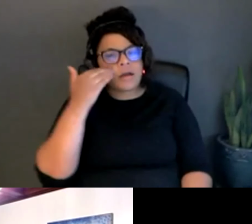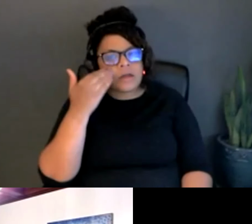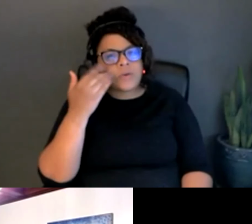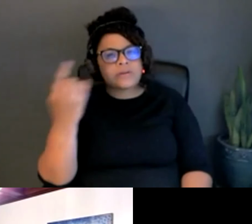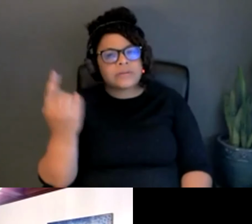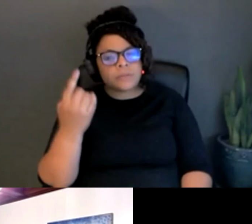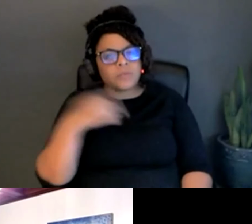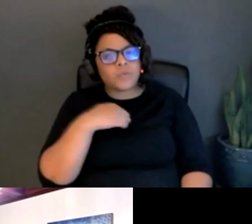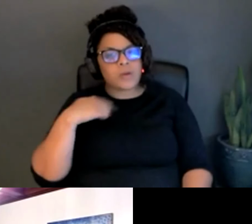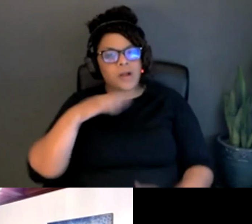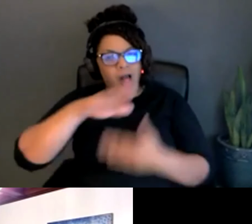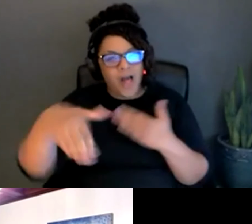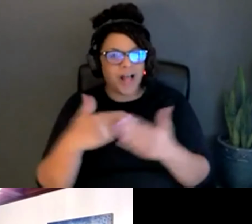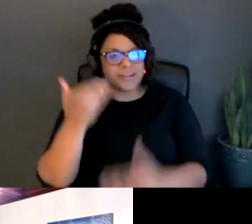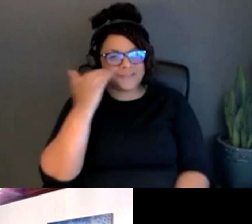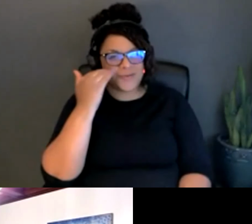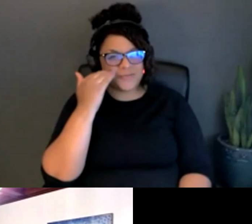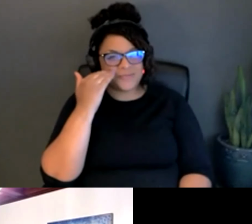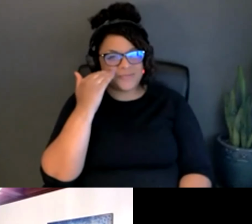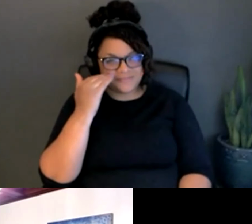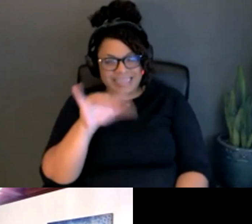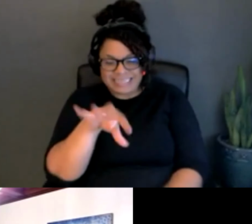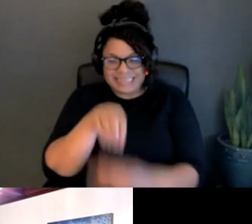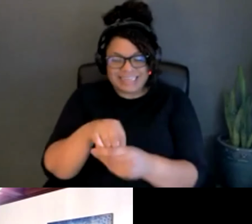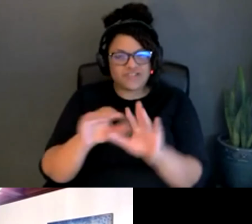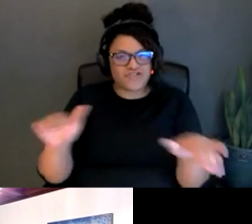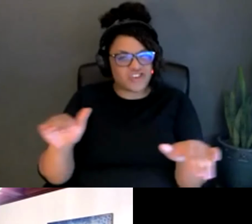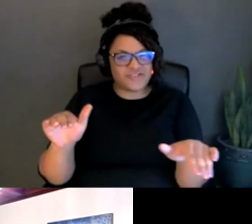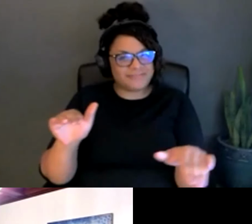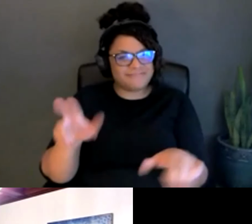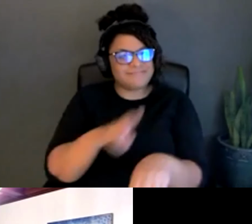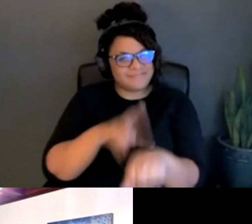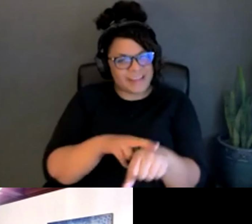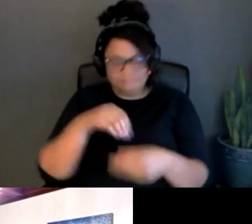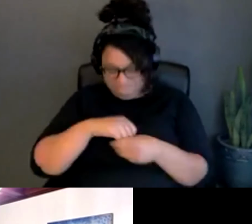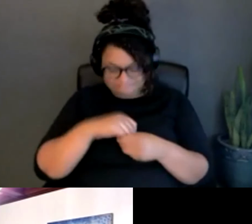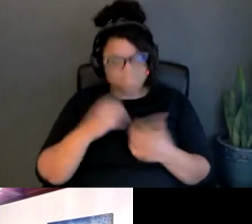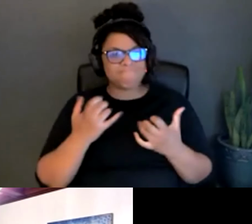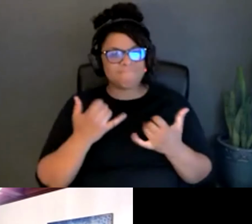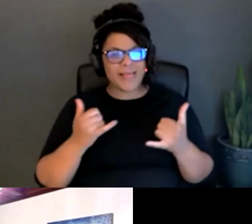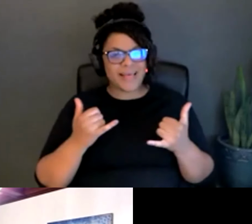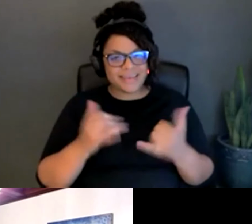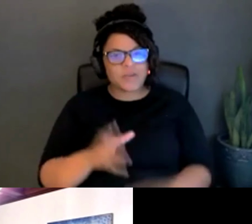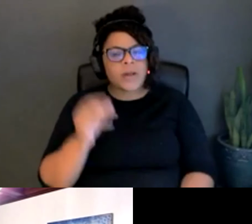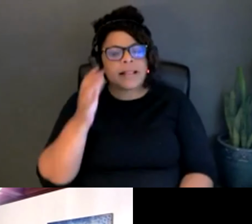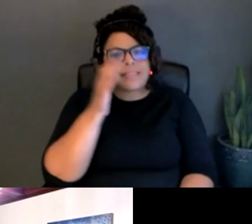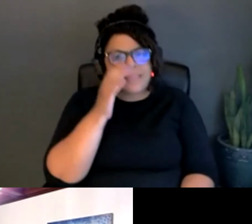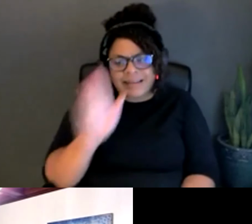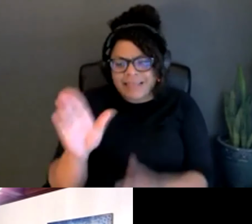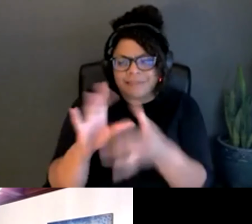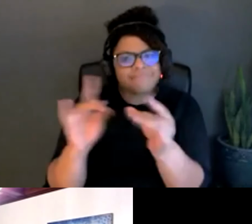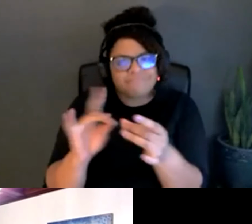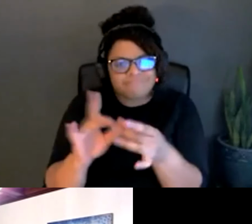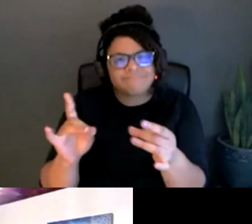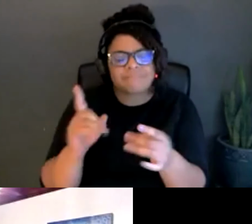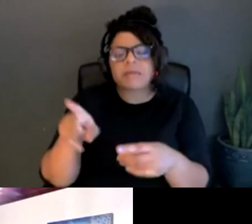we all know that's in children inherently to play. And so listening to children and figuring